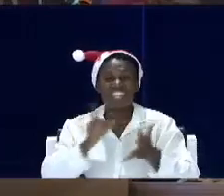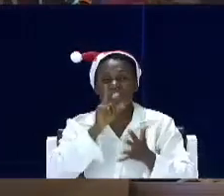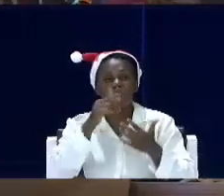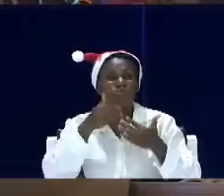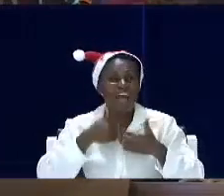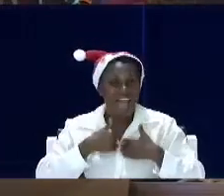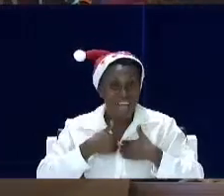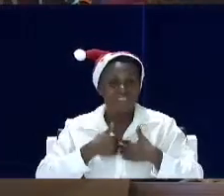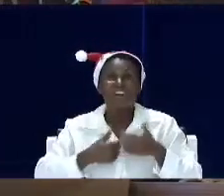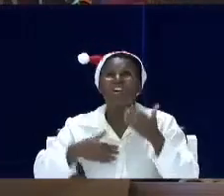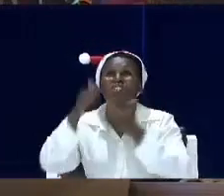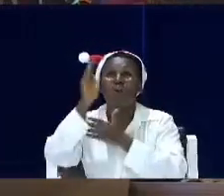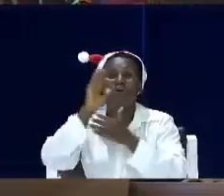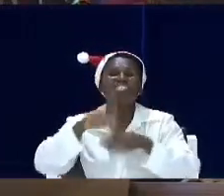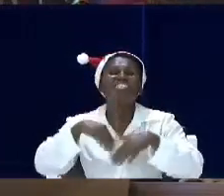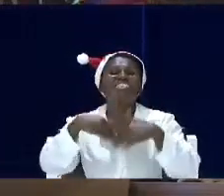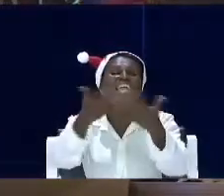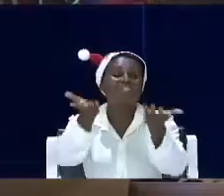are all gifts from God.